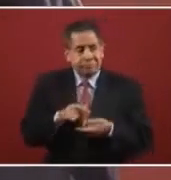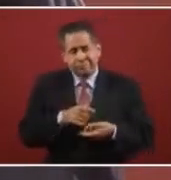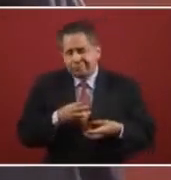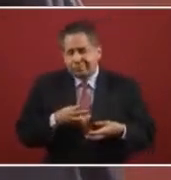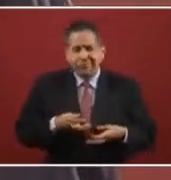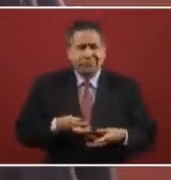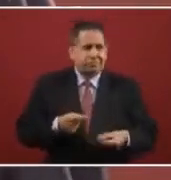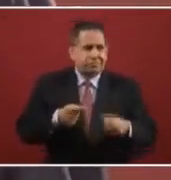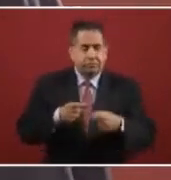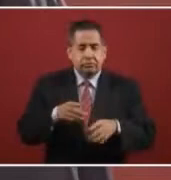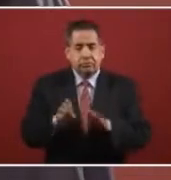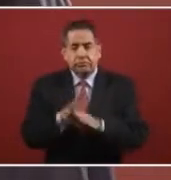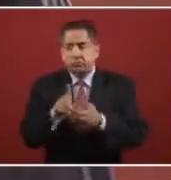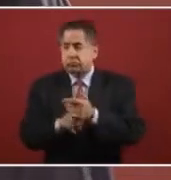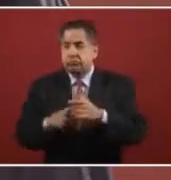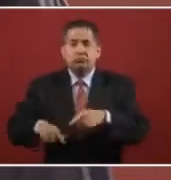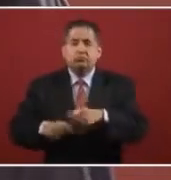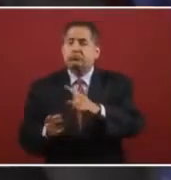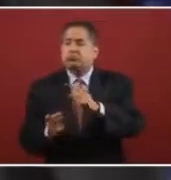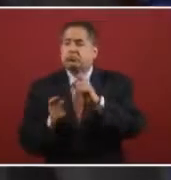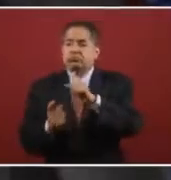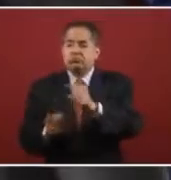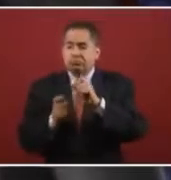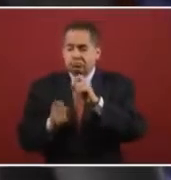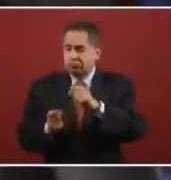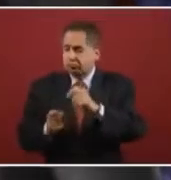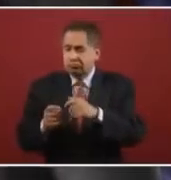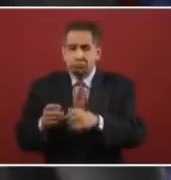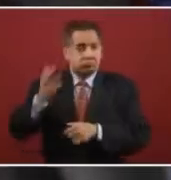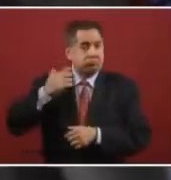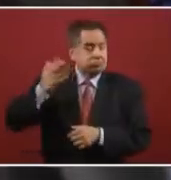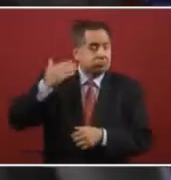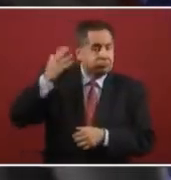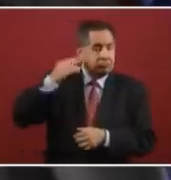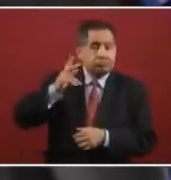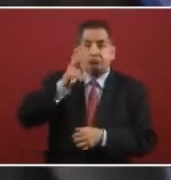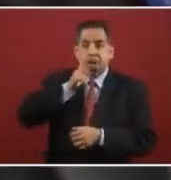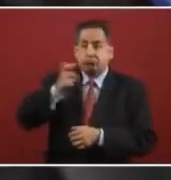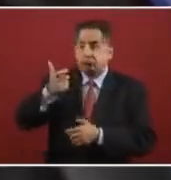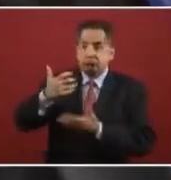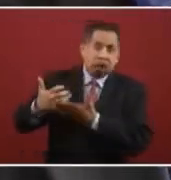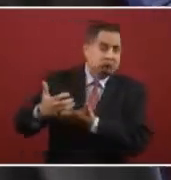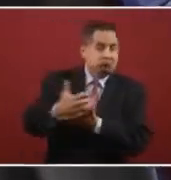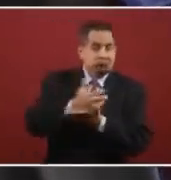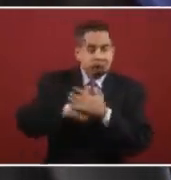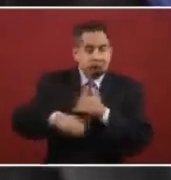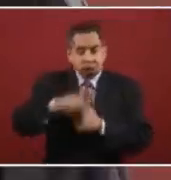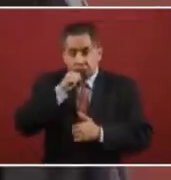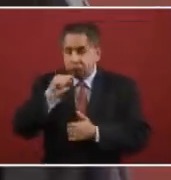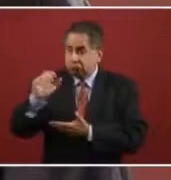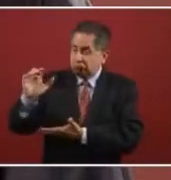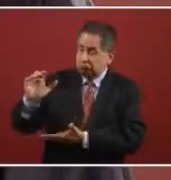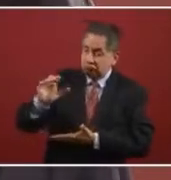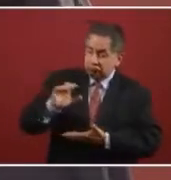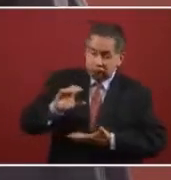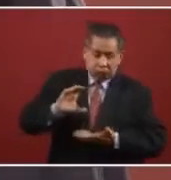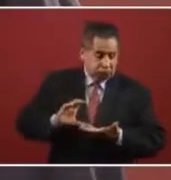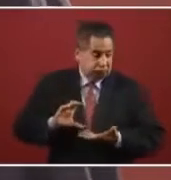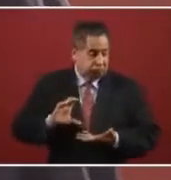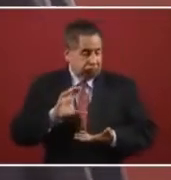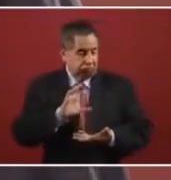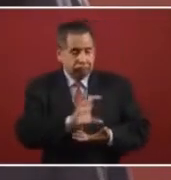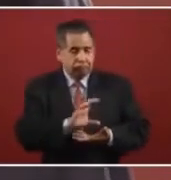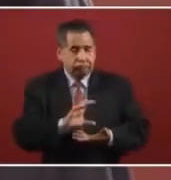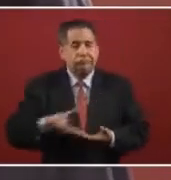that's when they received most money due to the prices of high gasoline